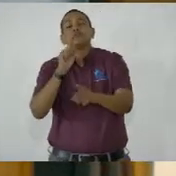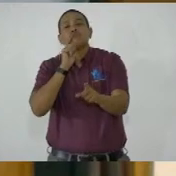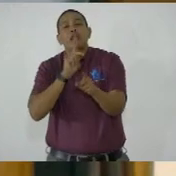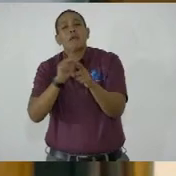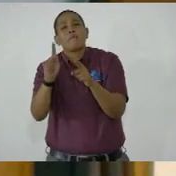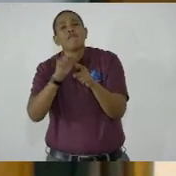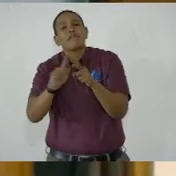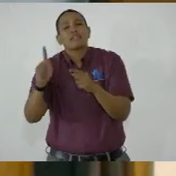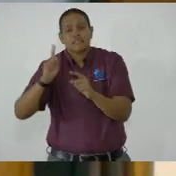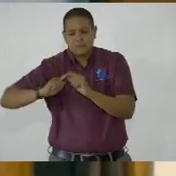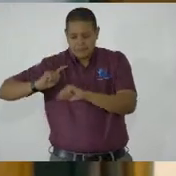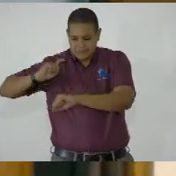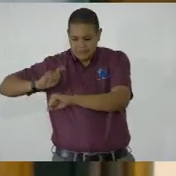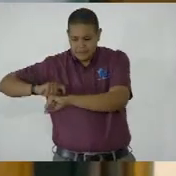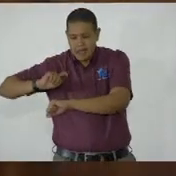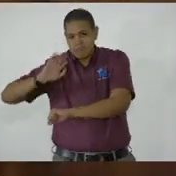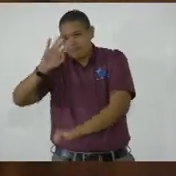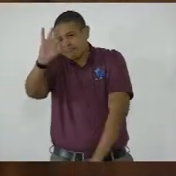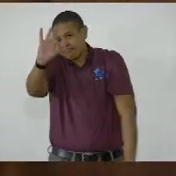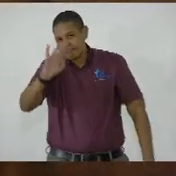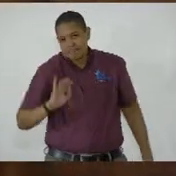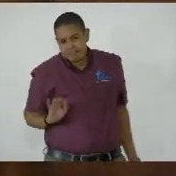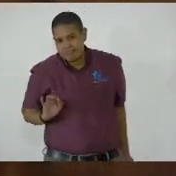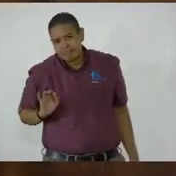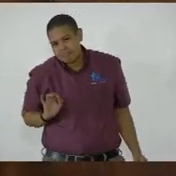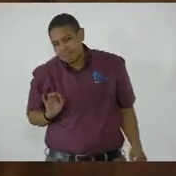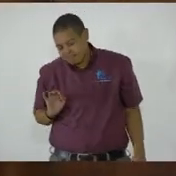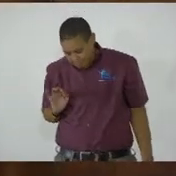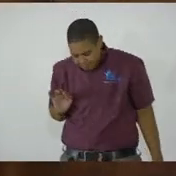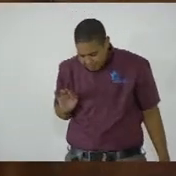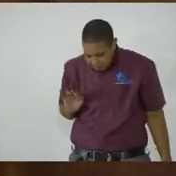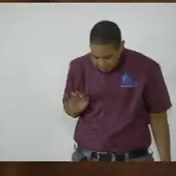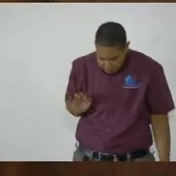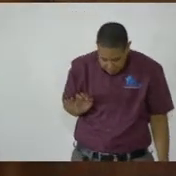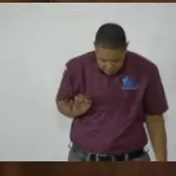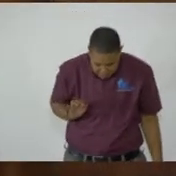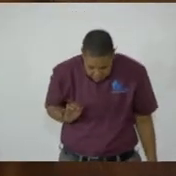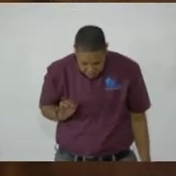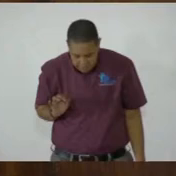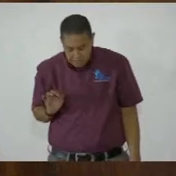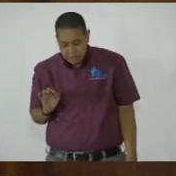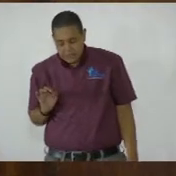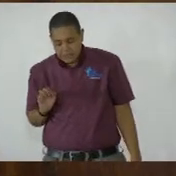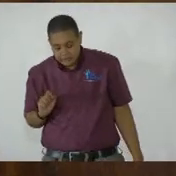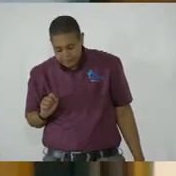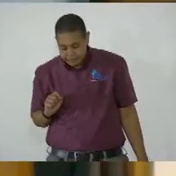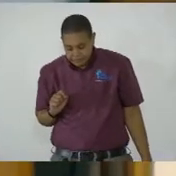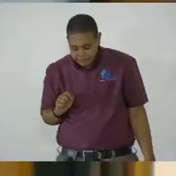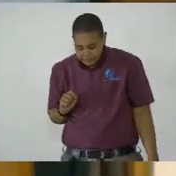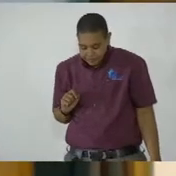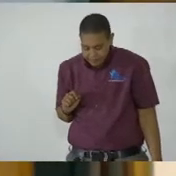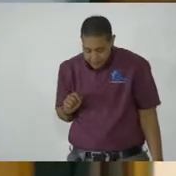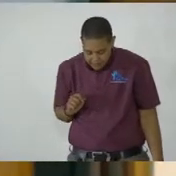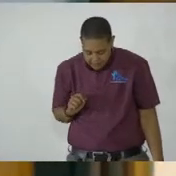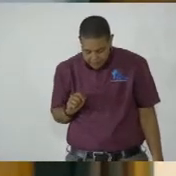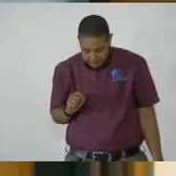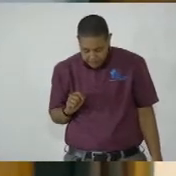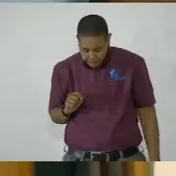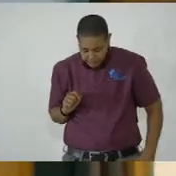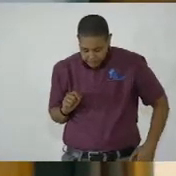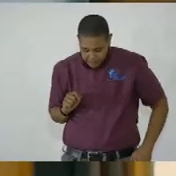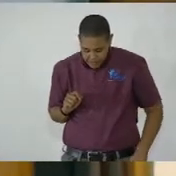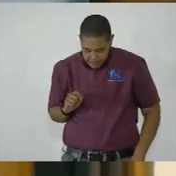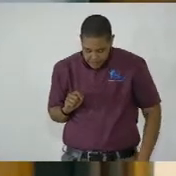professional and timely manner. So, Madam Speaker, where we have a problem